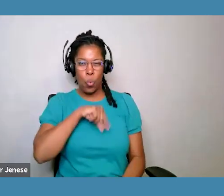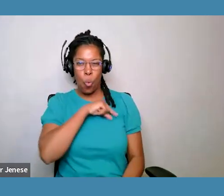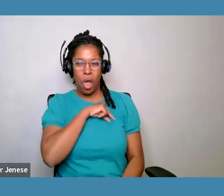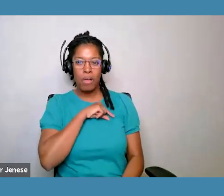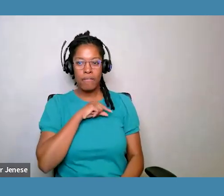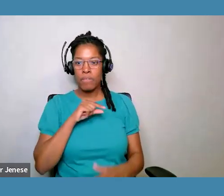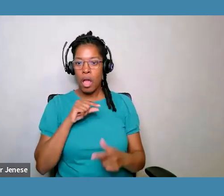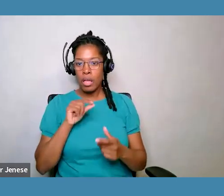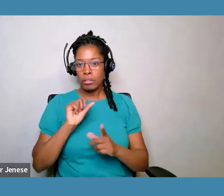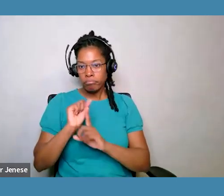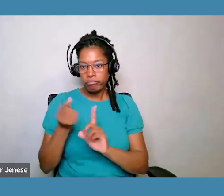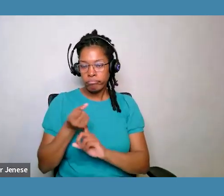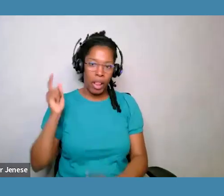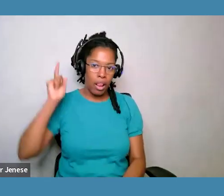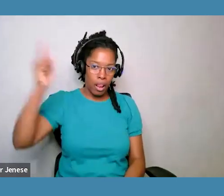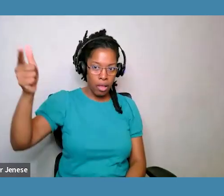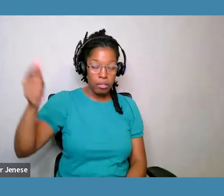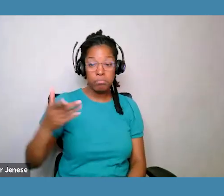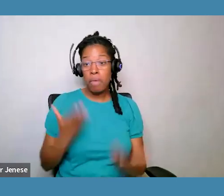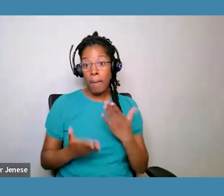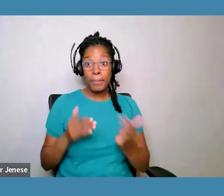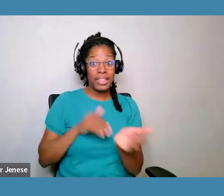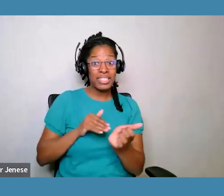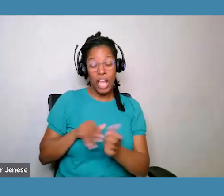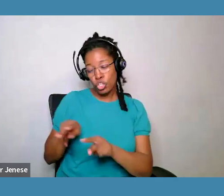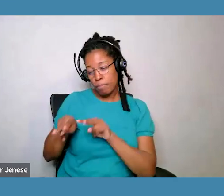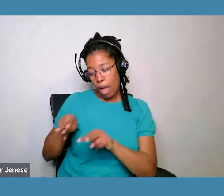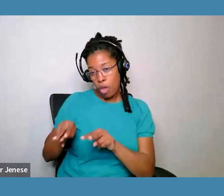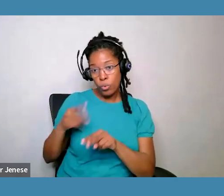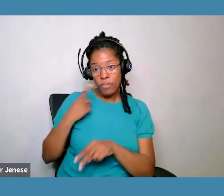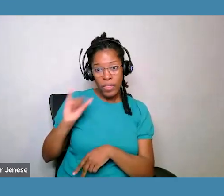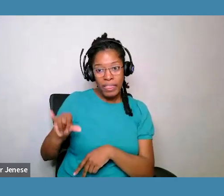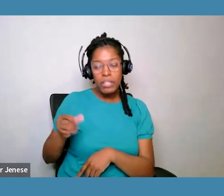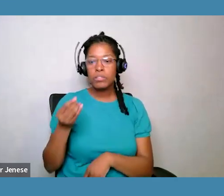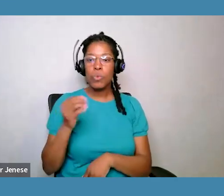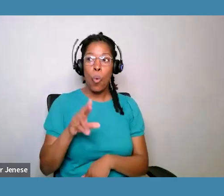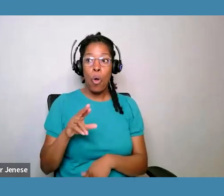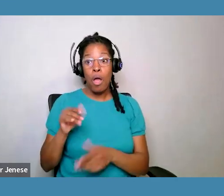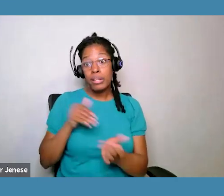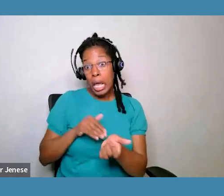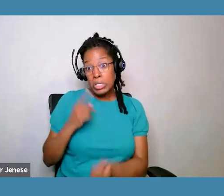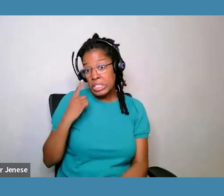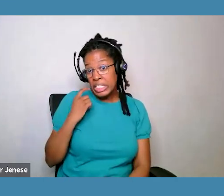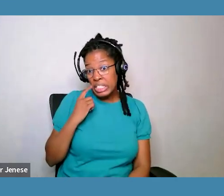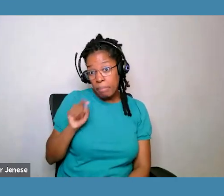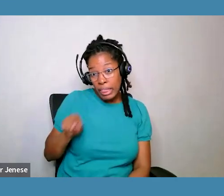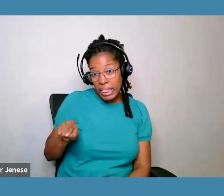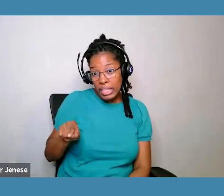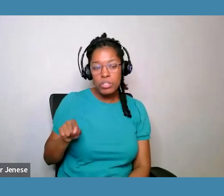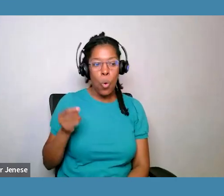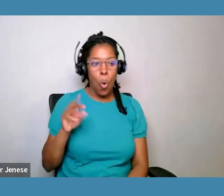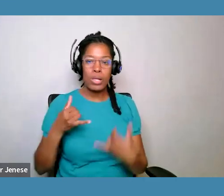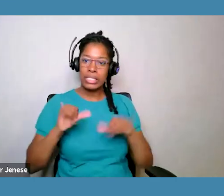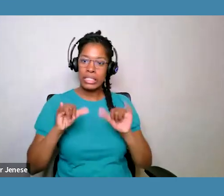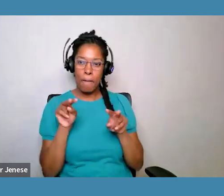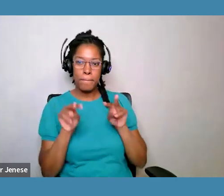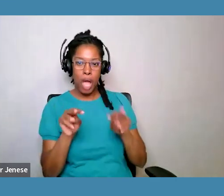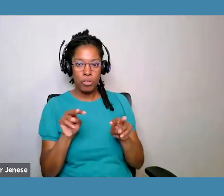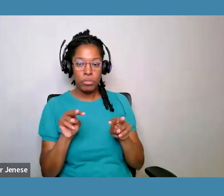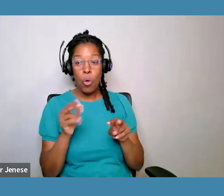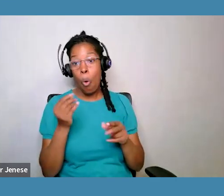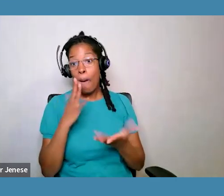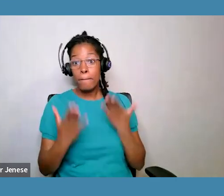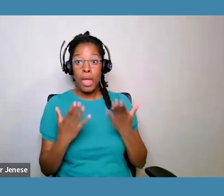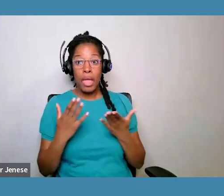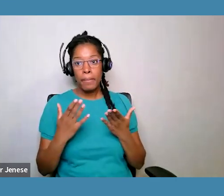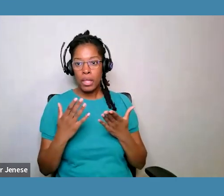So, your doctor is monitoring you for this. Your doctor suspects this and is, still monitoring you, or your doctor has it as a rule